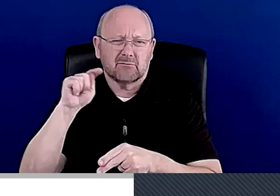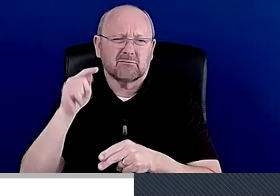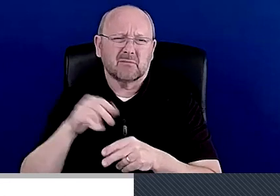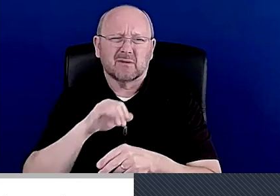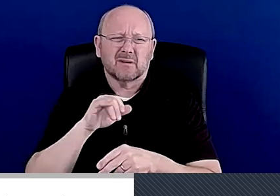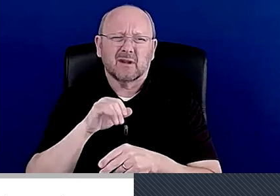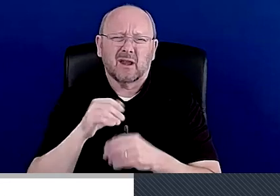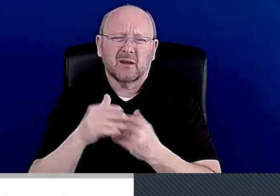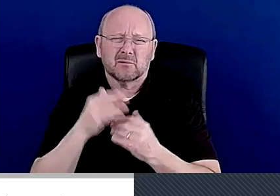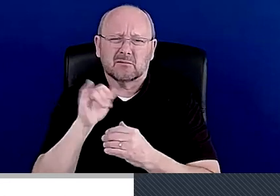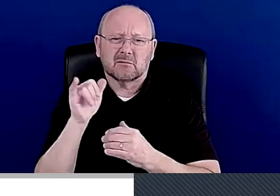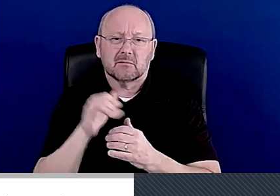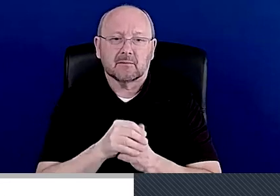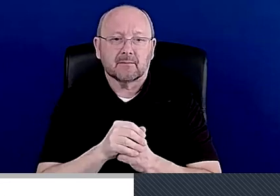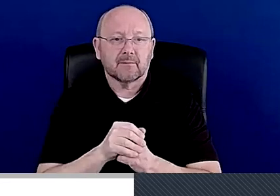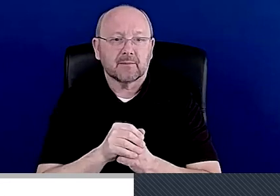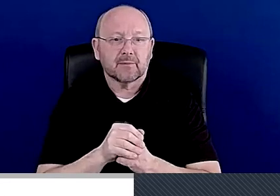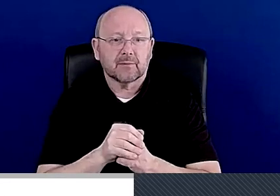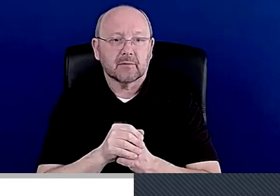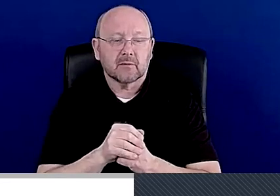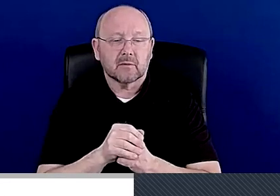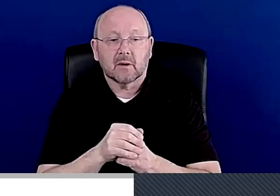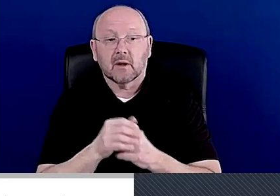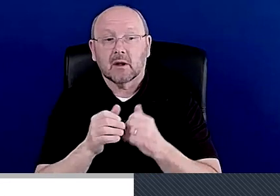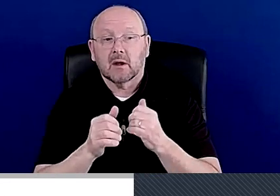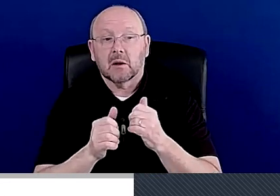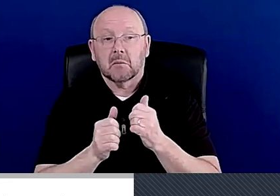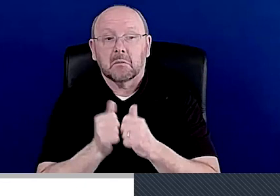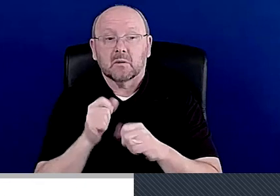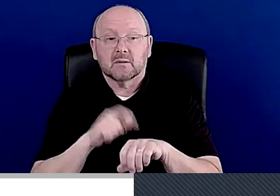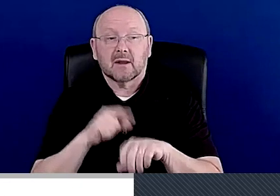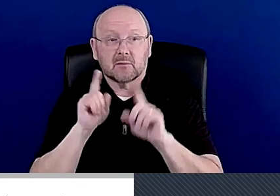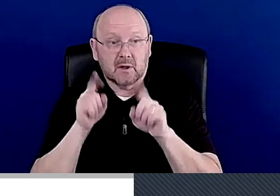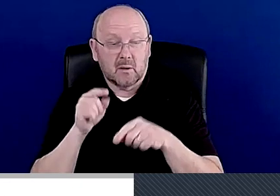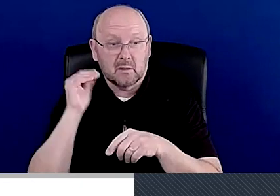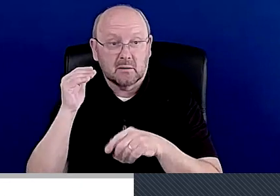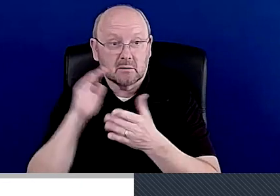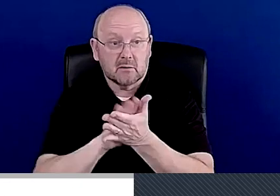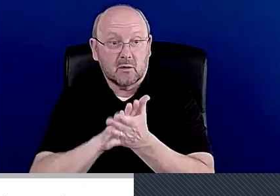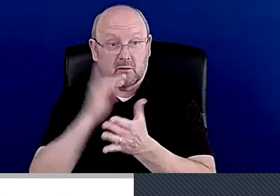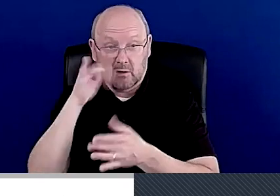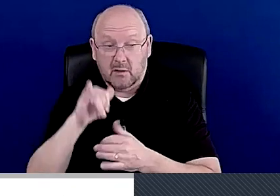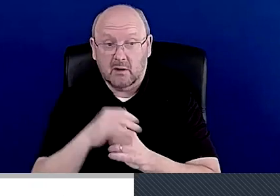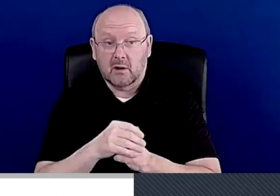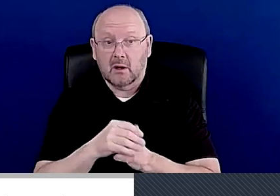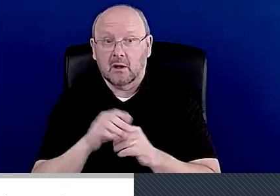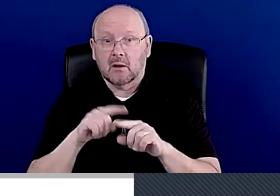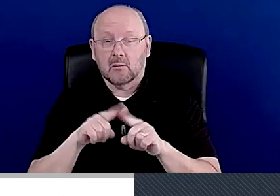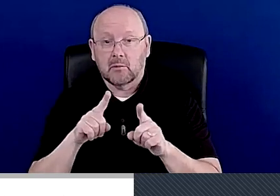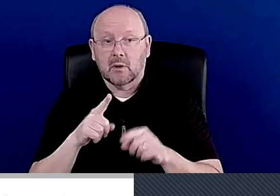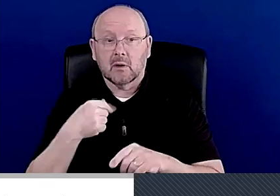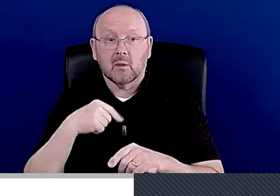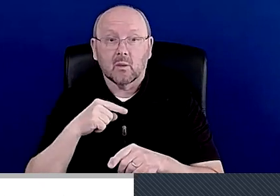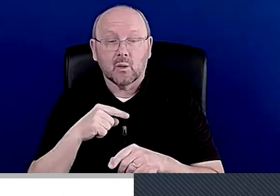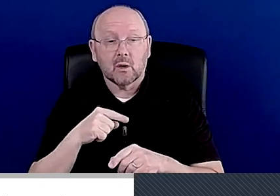they're wanting their high school diploma. They usually go to the adult school and do that. But guess what? We